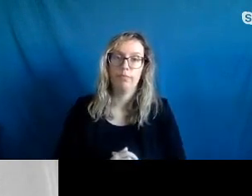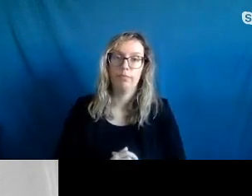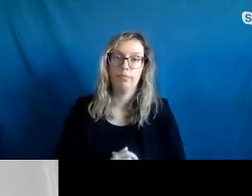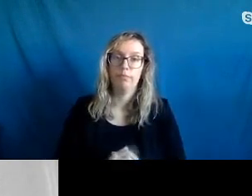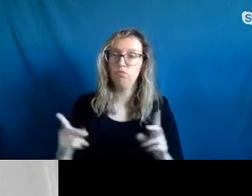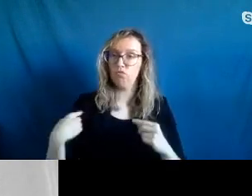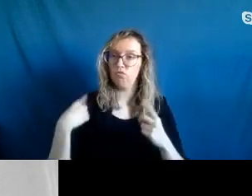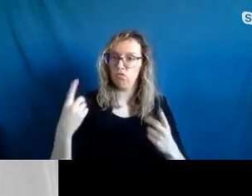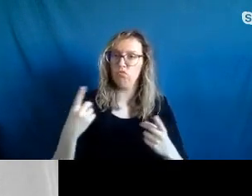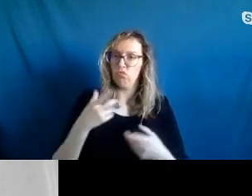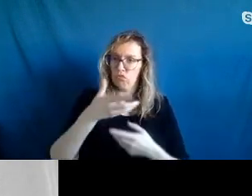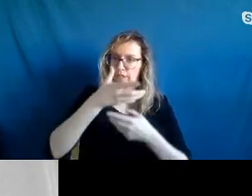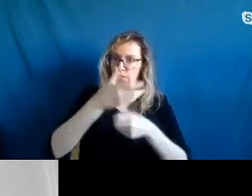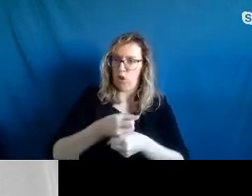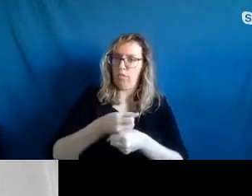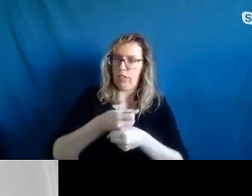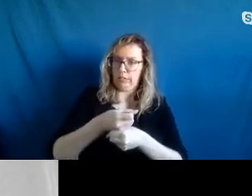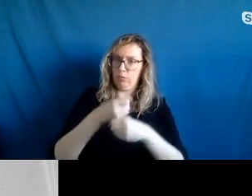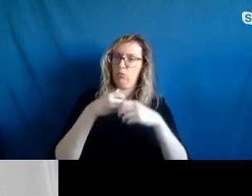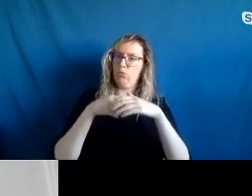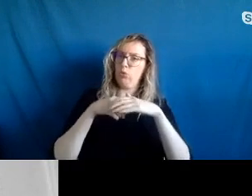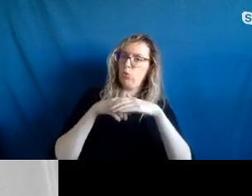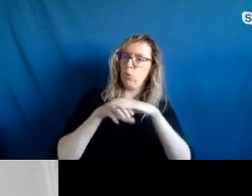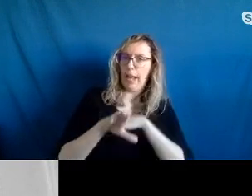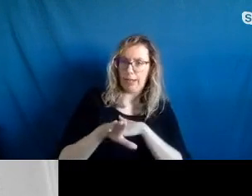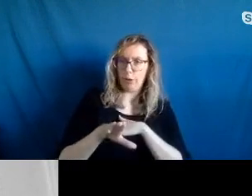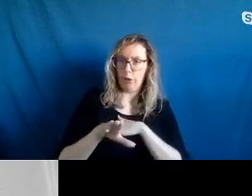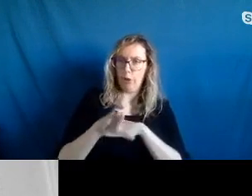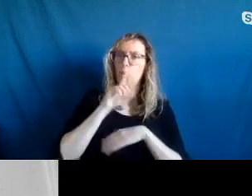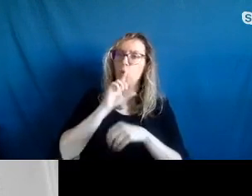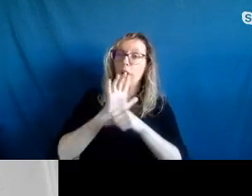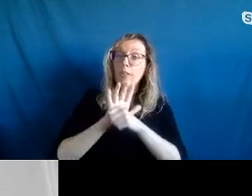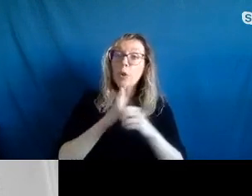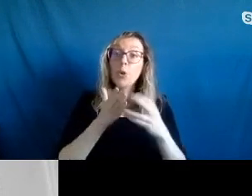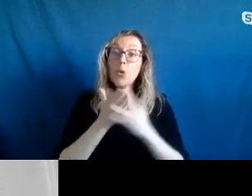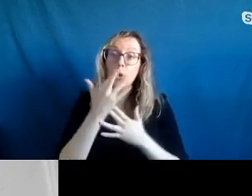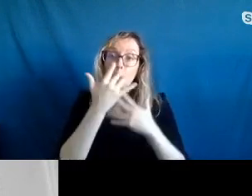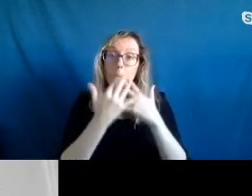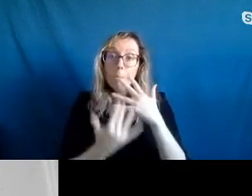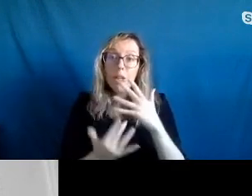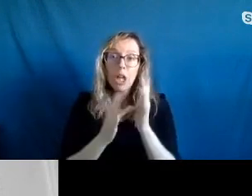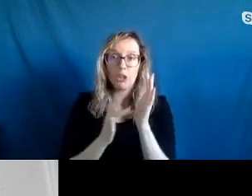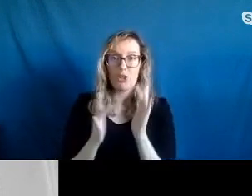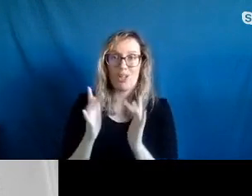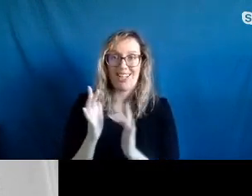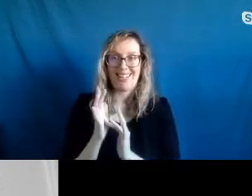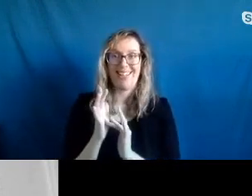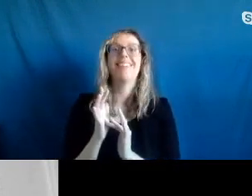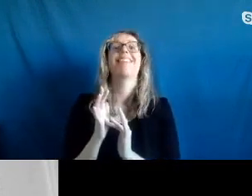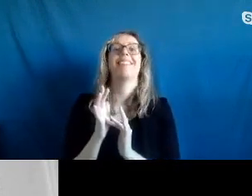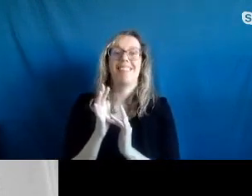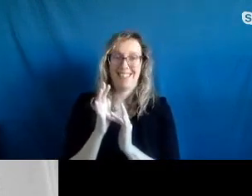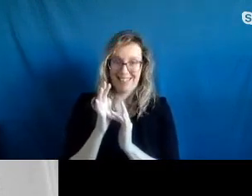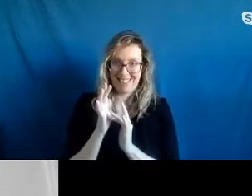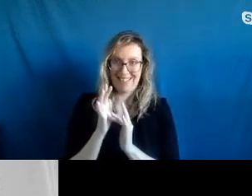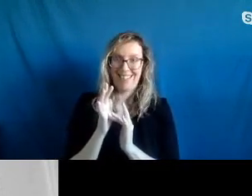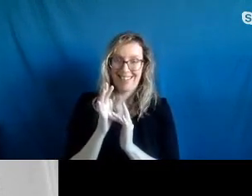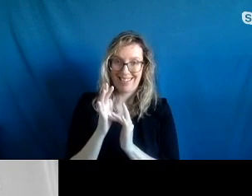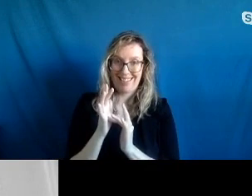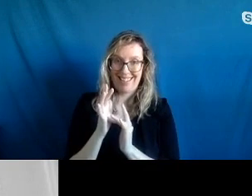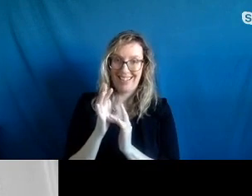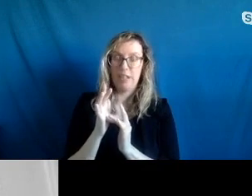to enter the sanctuary by the blood of Jesus, by the new and living way that he had opened for us through the